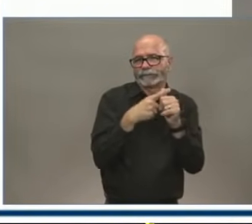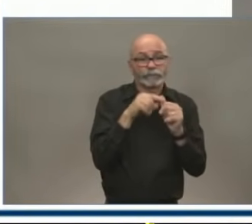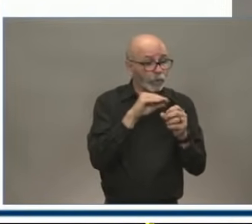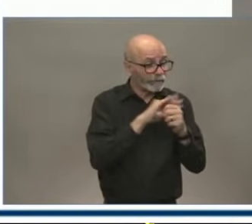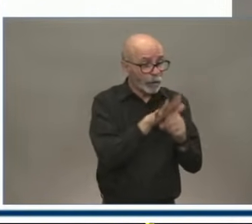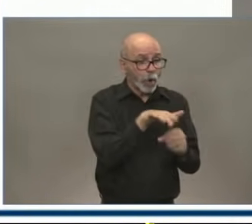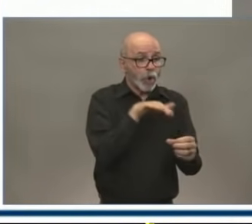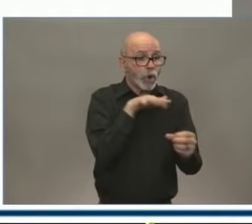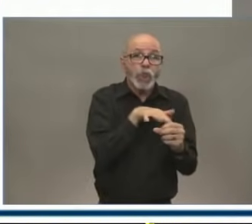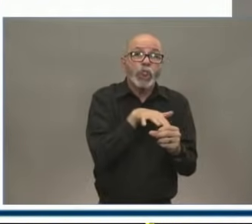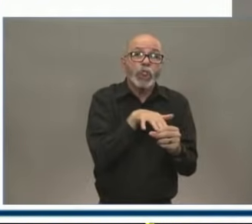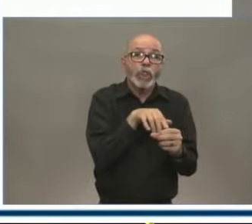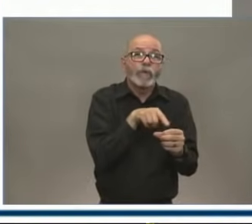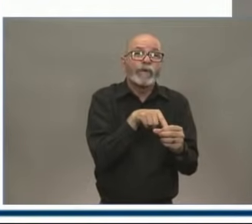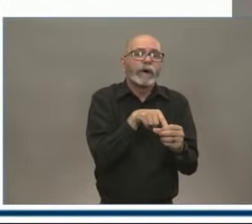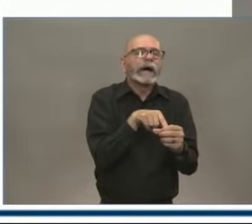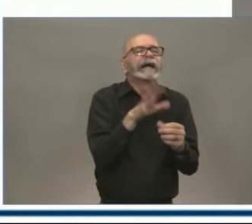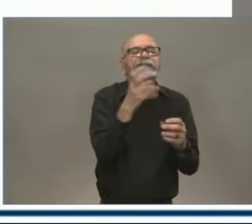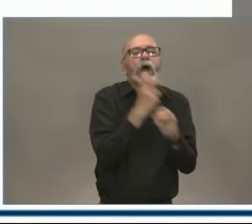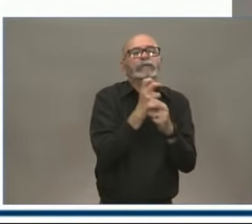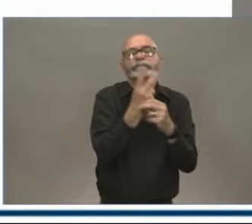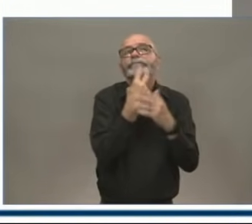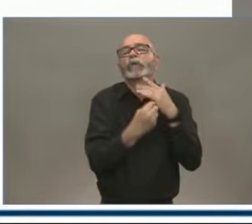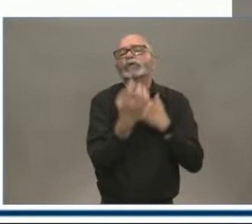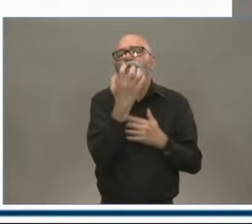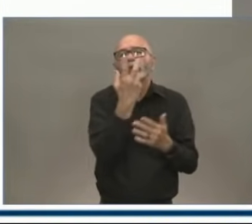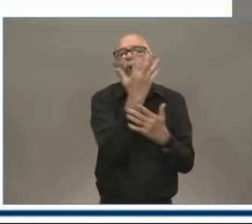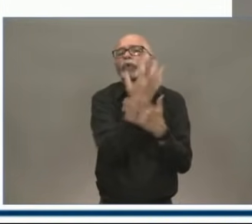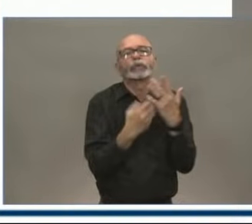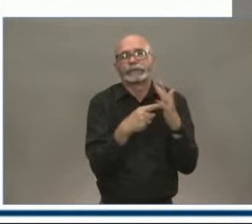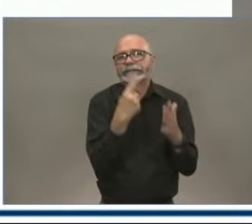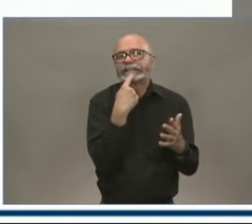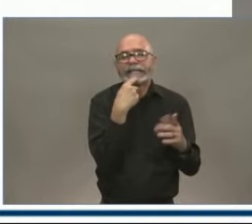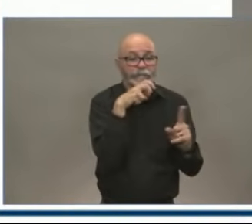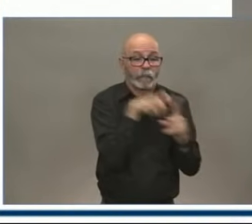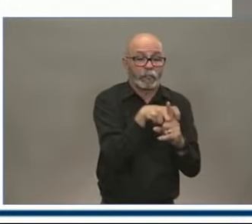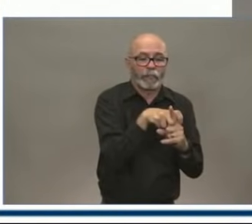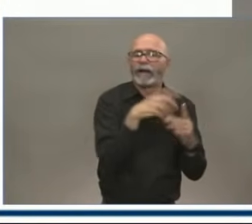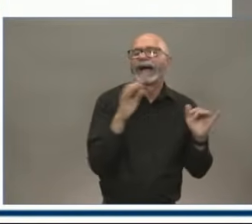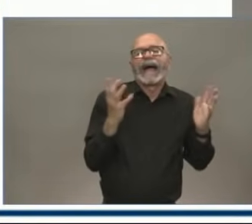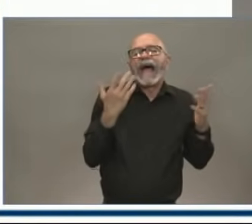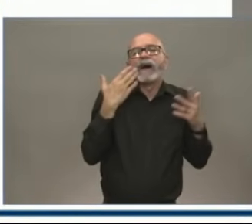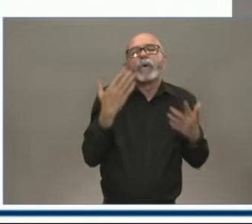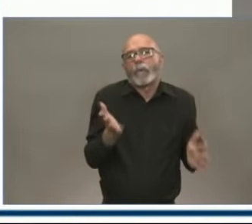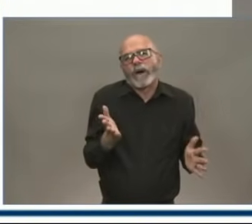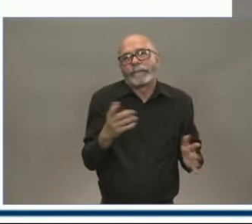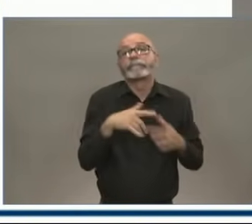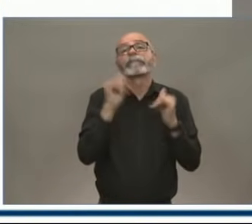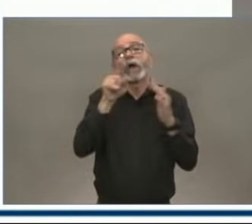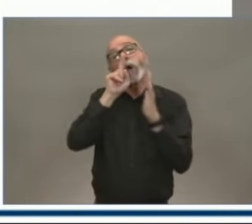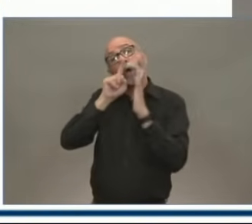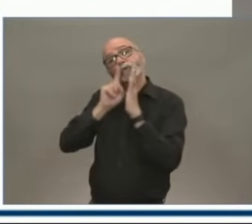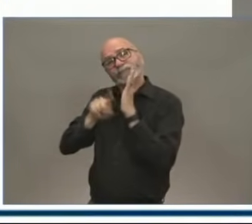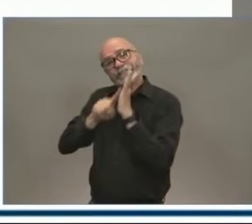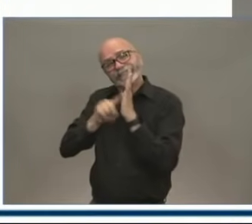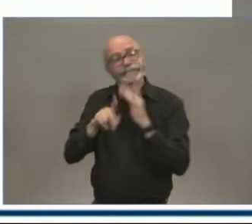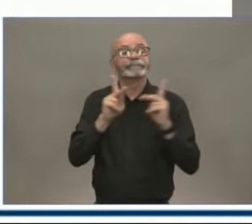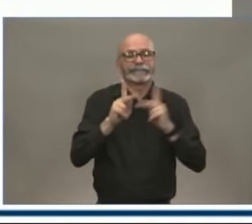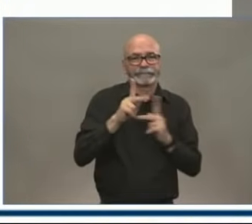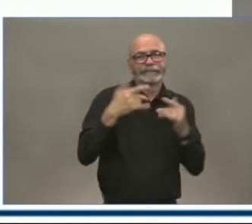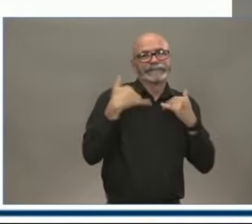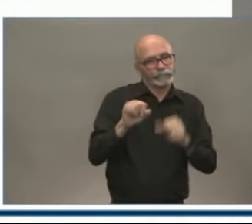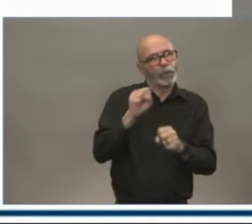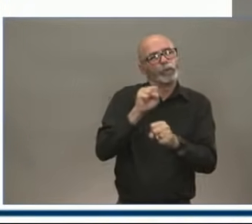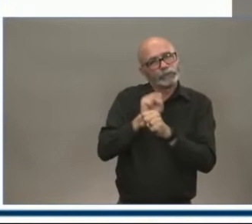early detection method? And so this is this network of researchers. We're excuse